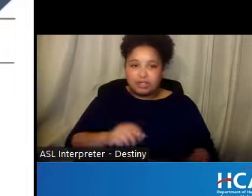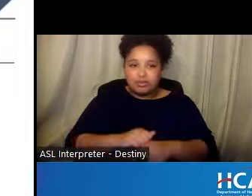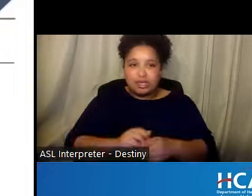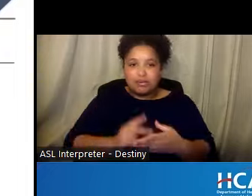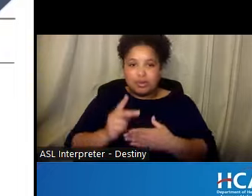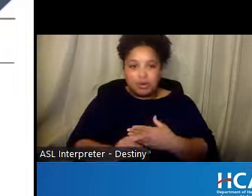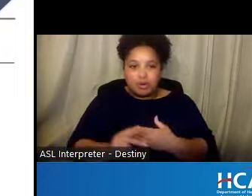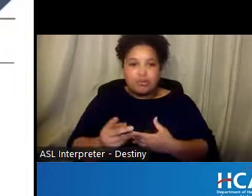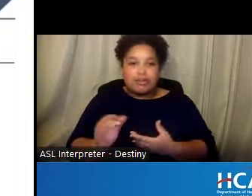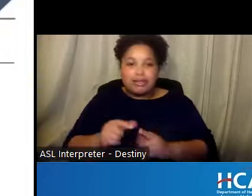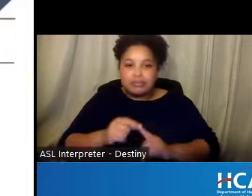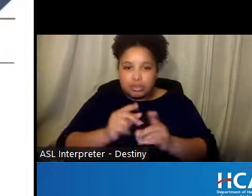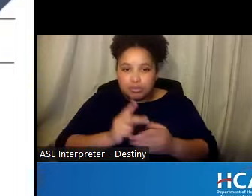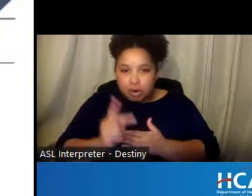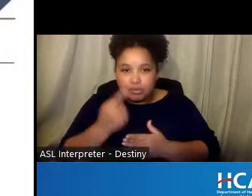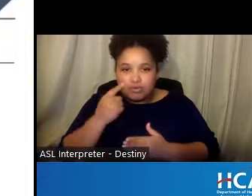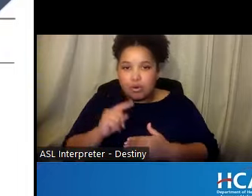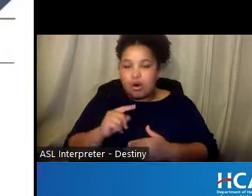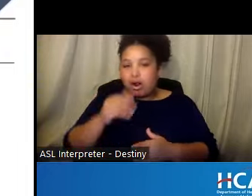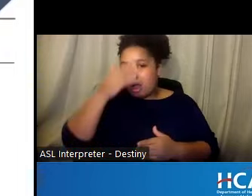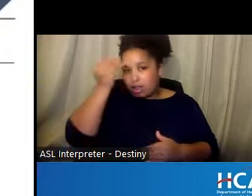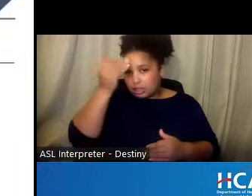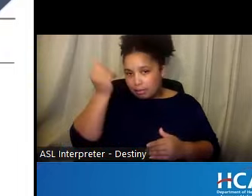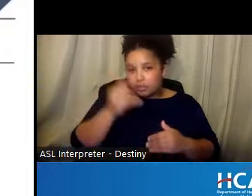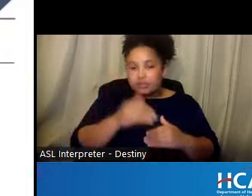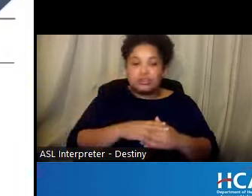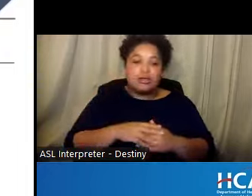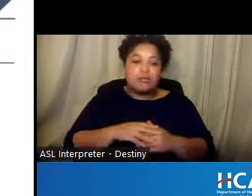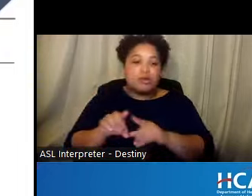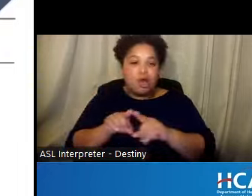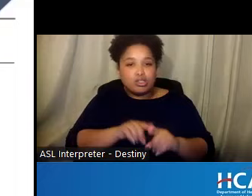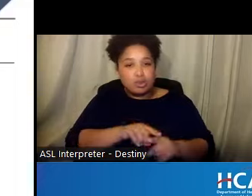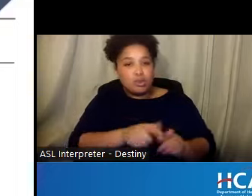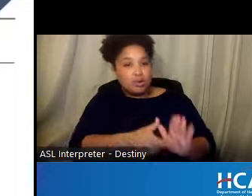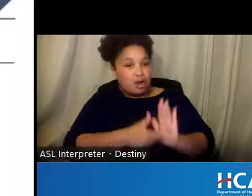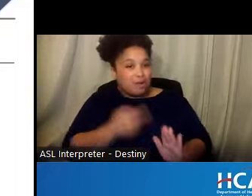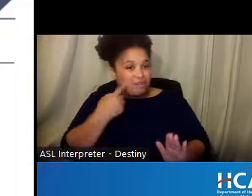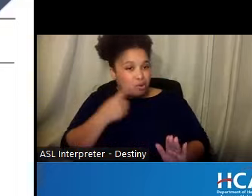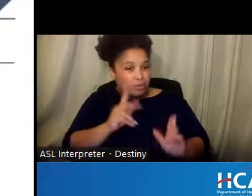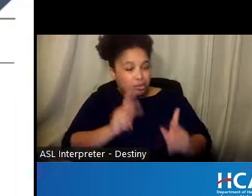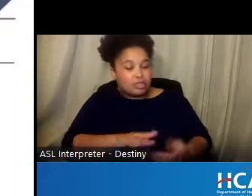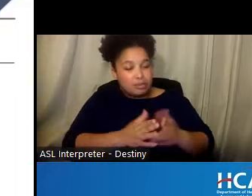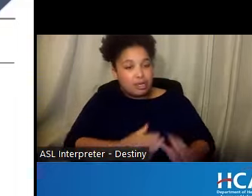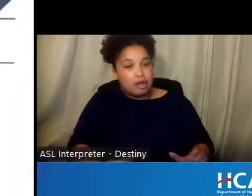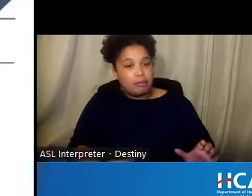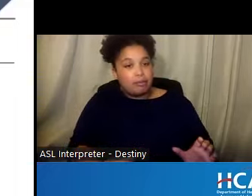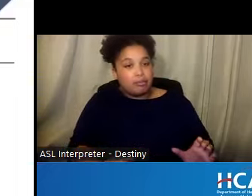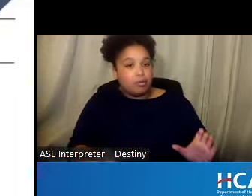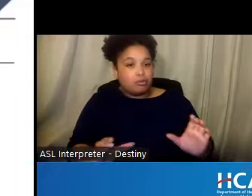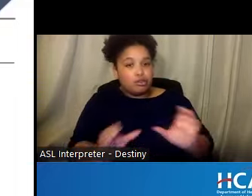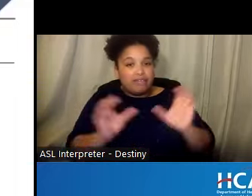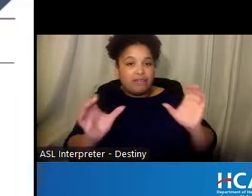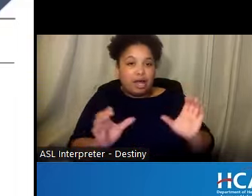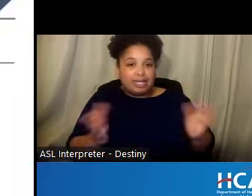Alzheimer's, and also the requirements for an individual to become certified as a CHWP in